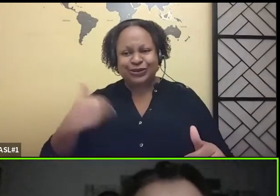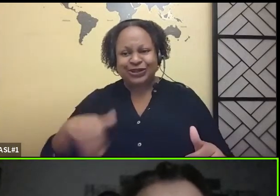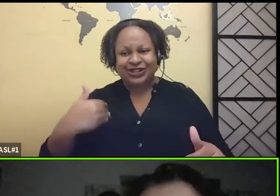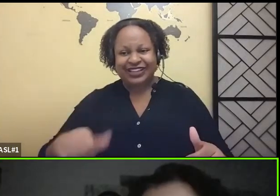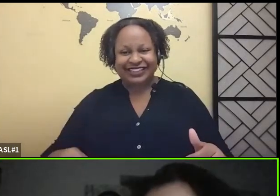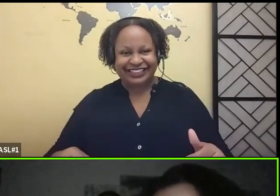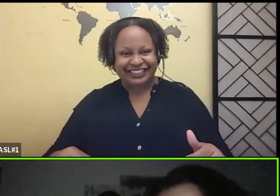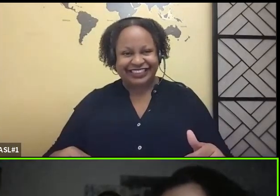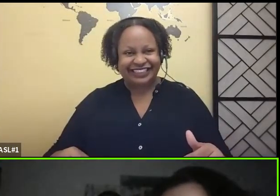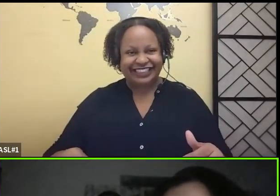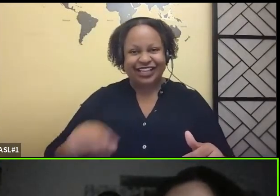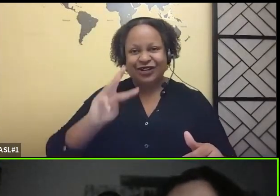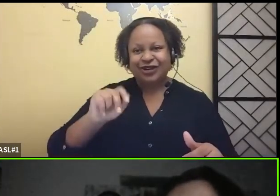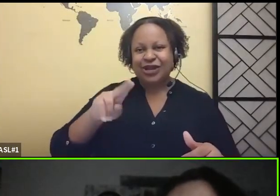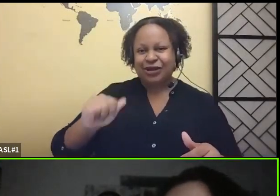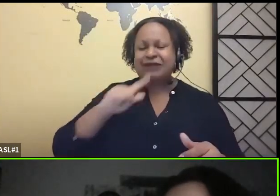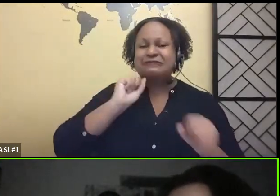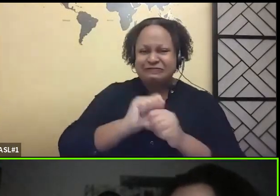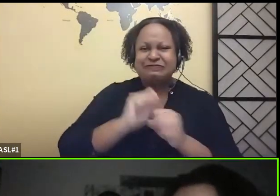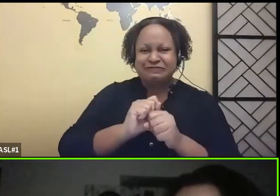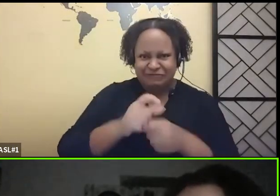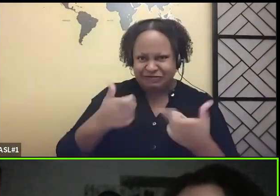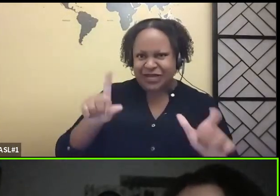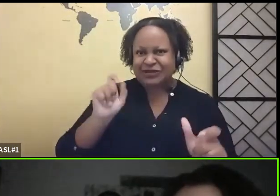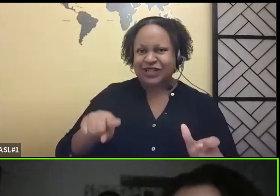That was, huh?